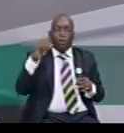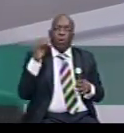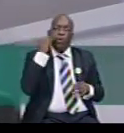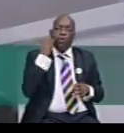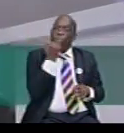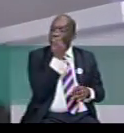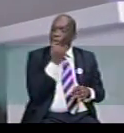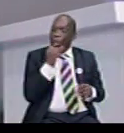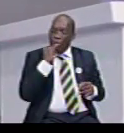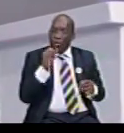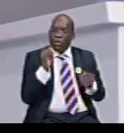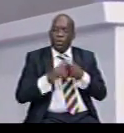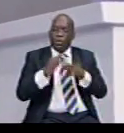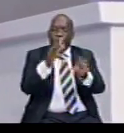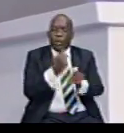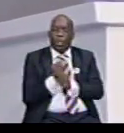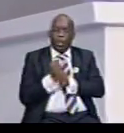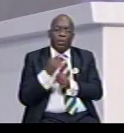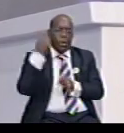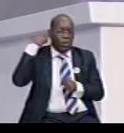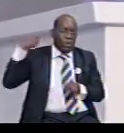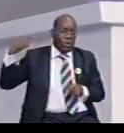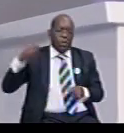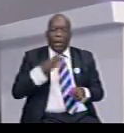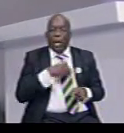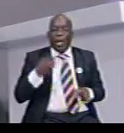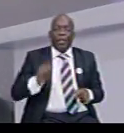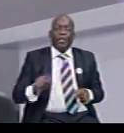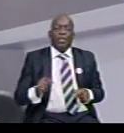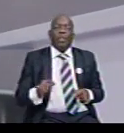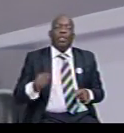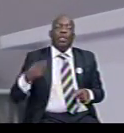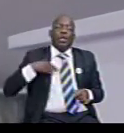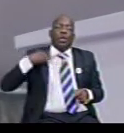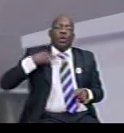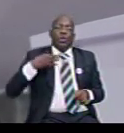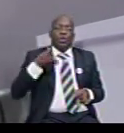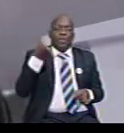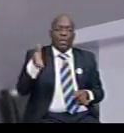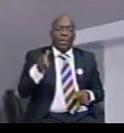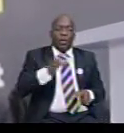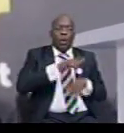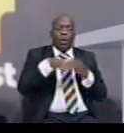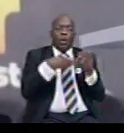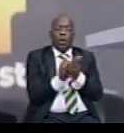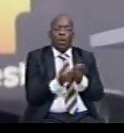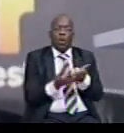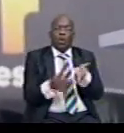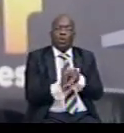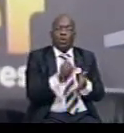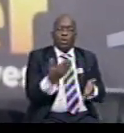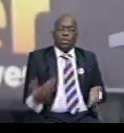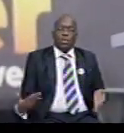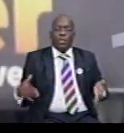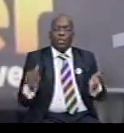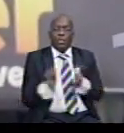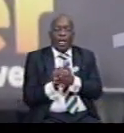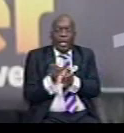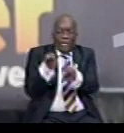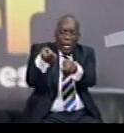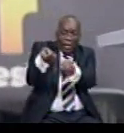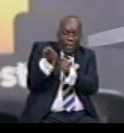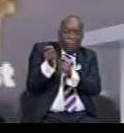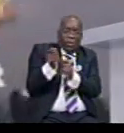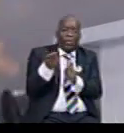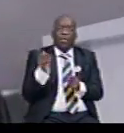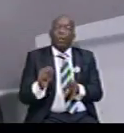of gold and Babylonish garment and all those things that attract the human unconverted